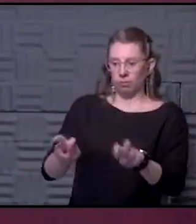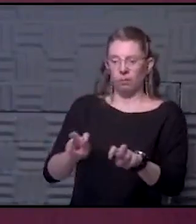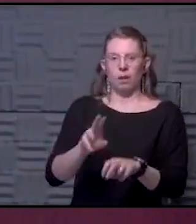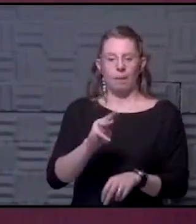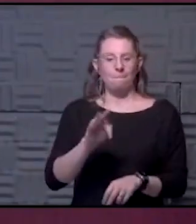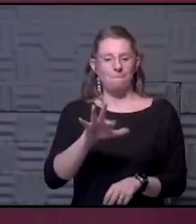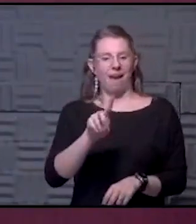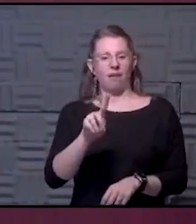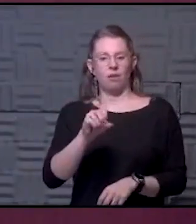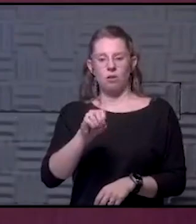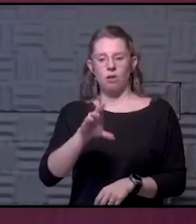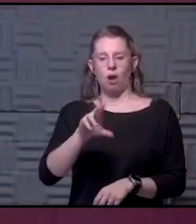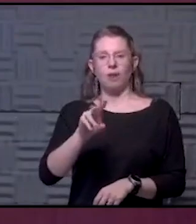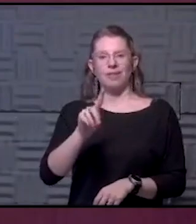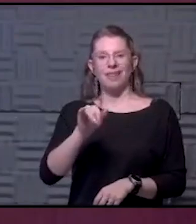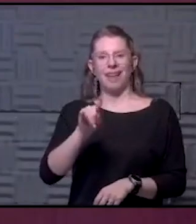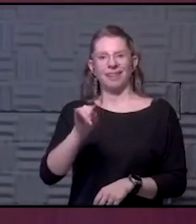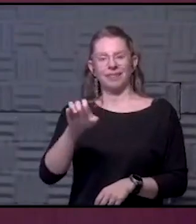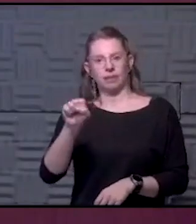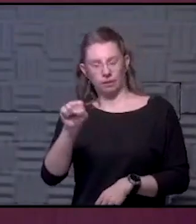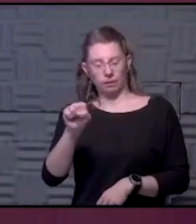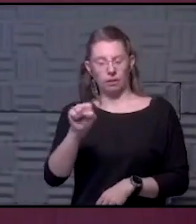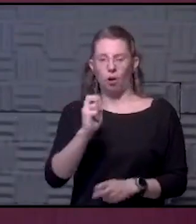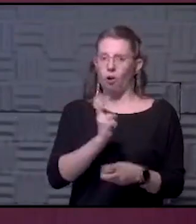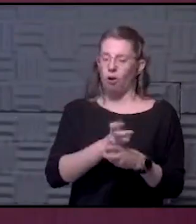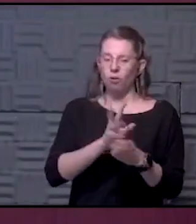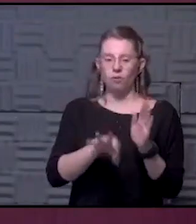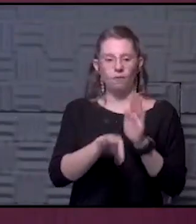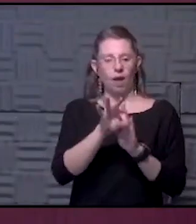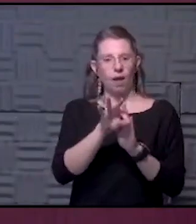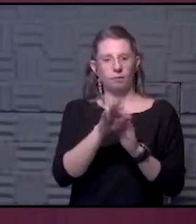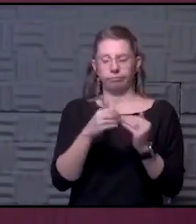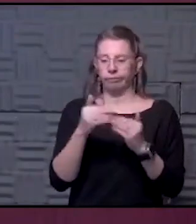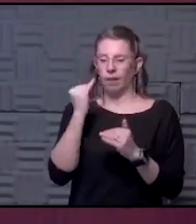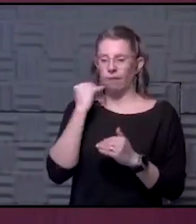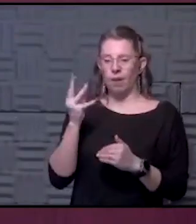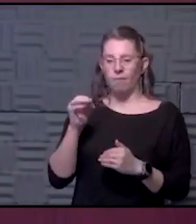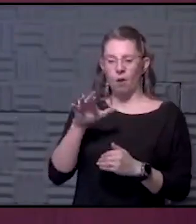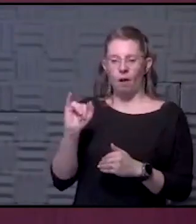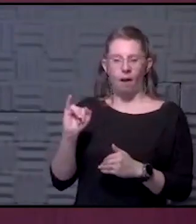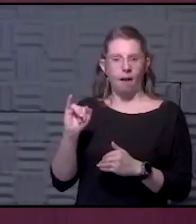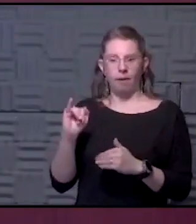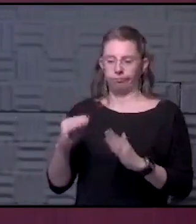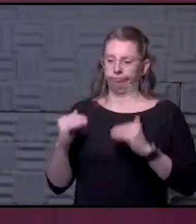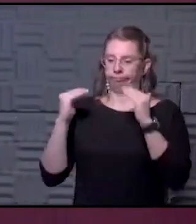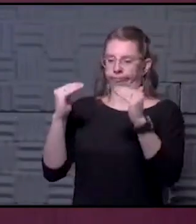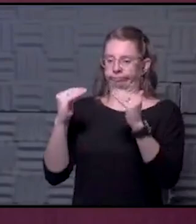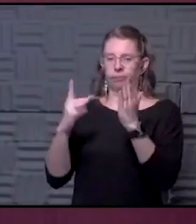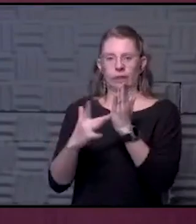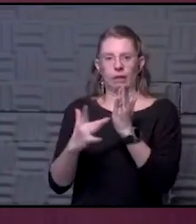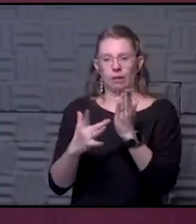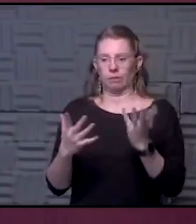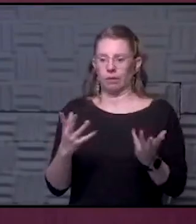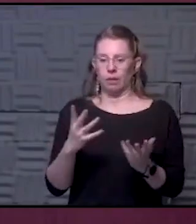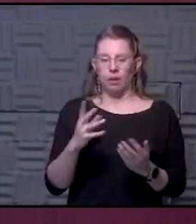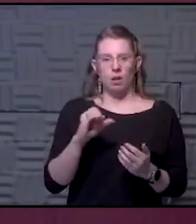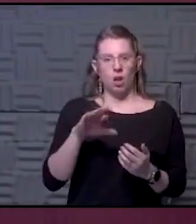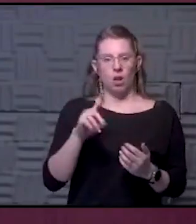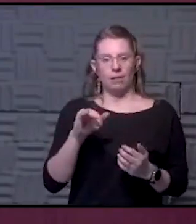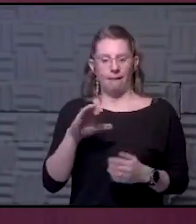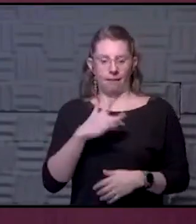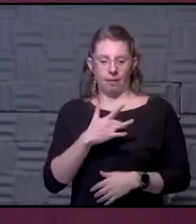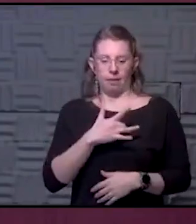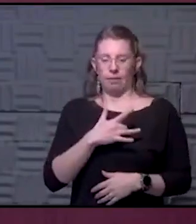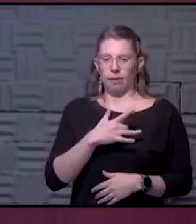Myocarditis is very hard to find. Even with the best cardiac MRI technology, it's a little difficult. And we don't have cardiac MRI capability